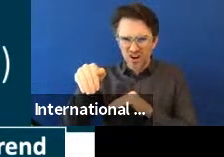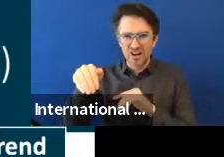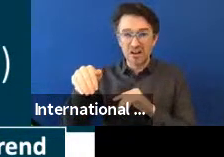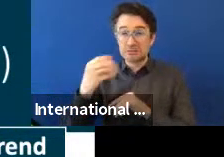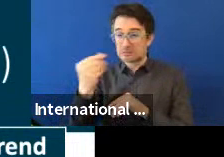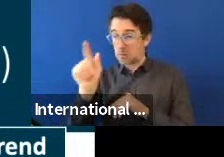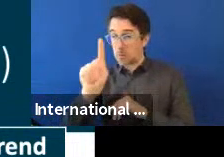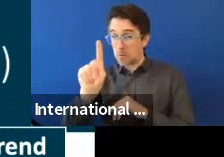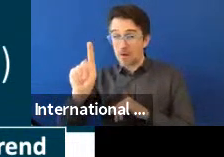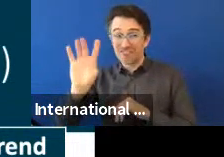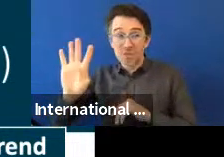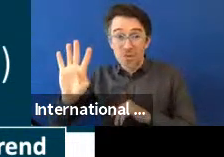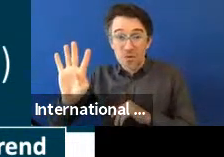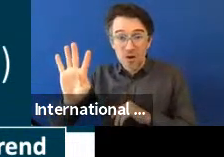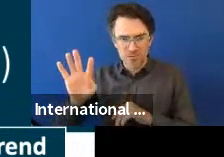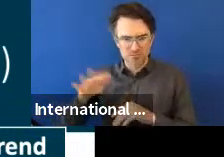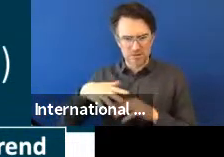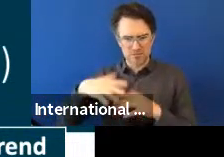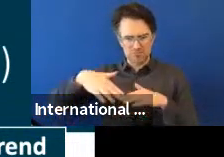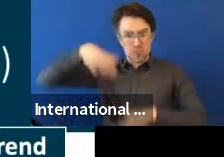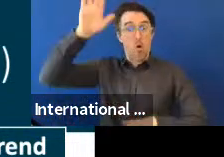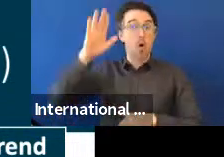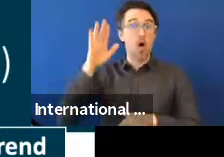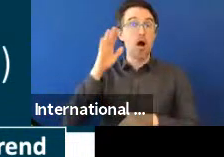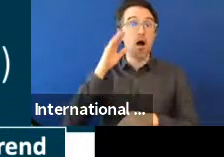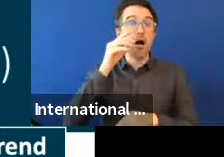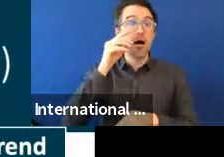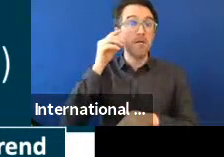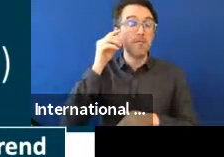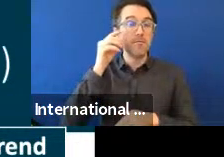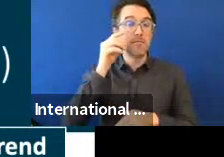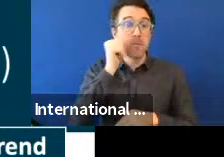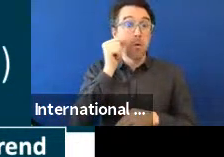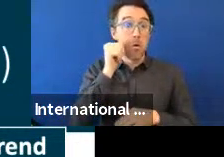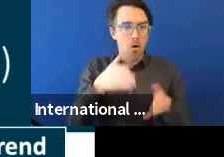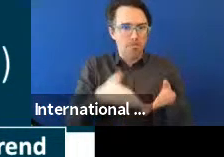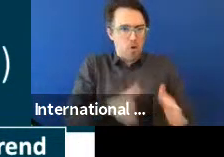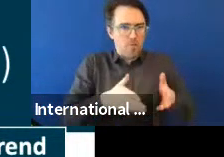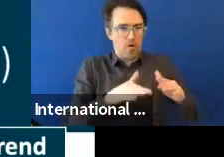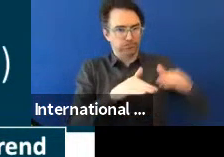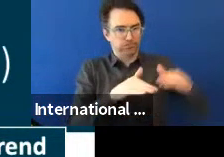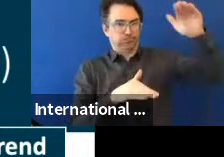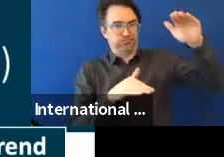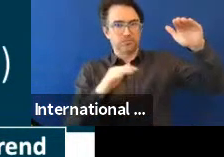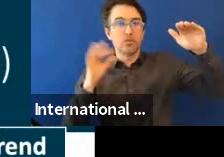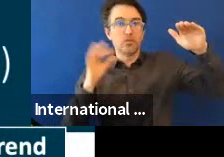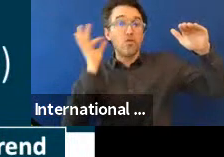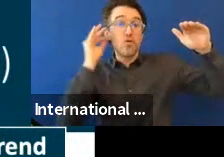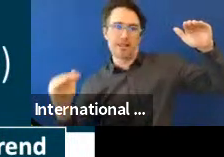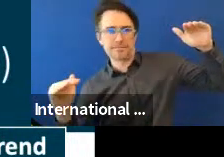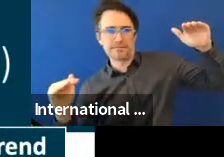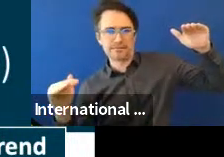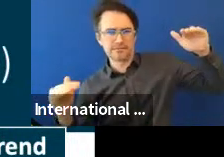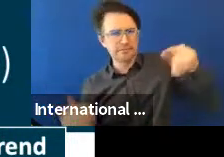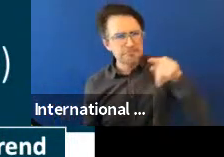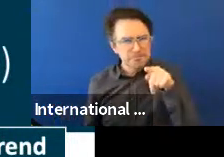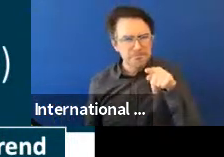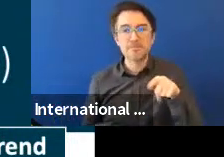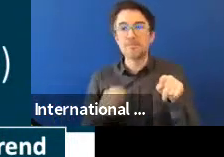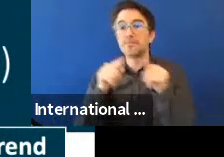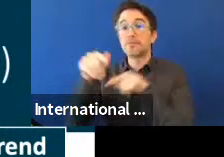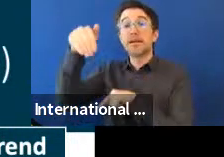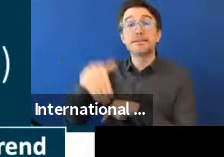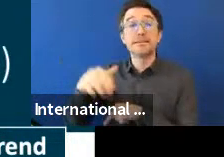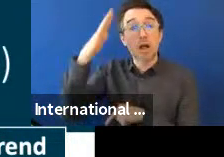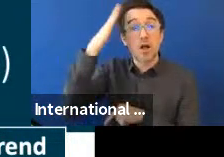114. Except for South Korea, where now it's back to normal at a level close to 105.